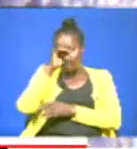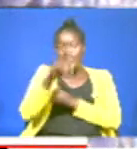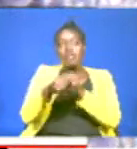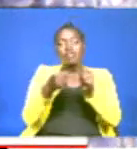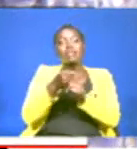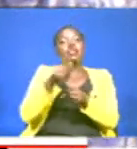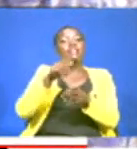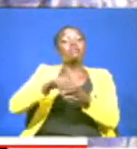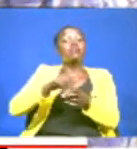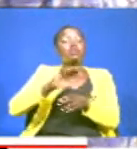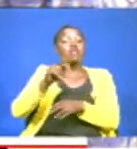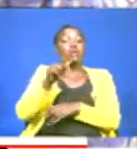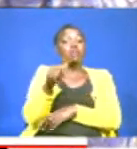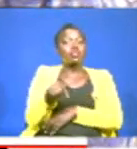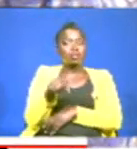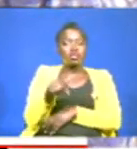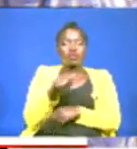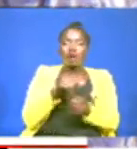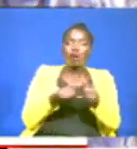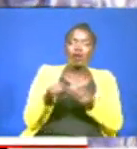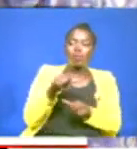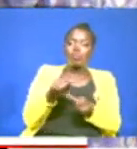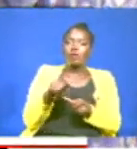this county is about